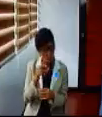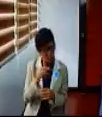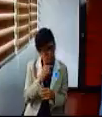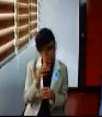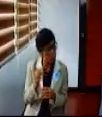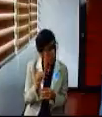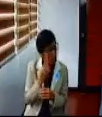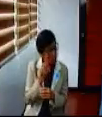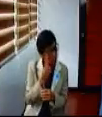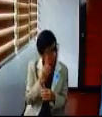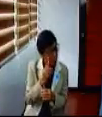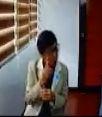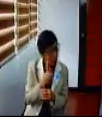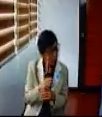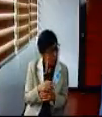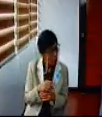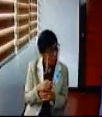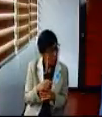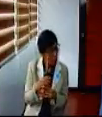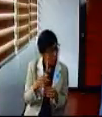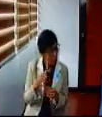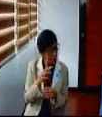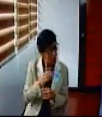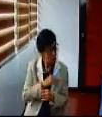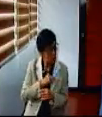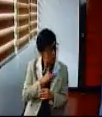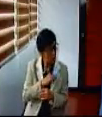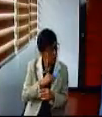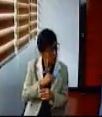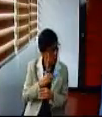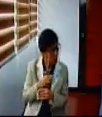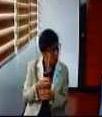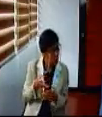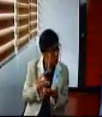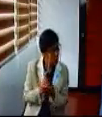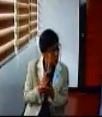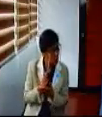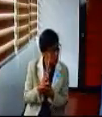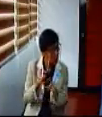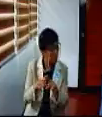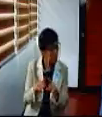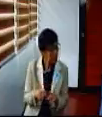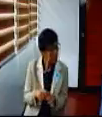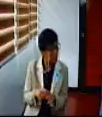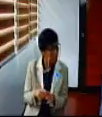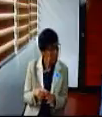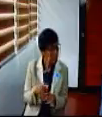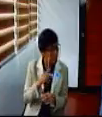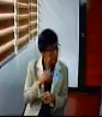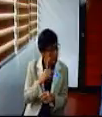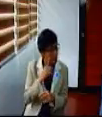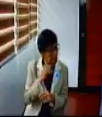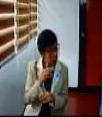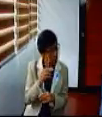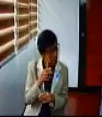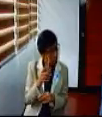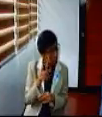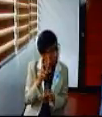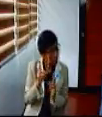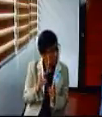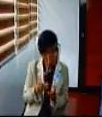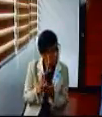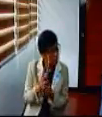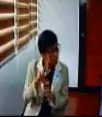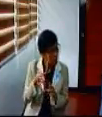looks to a moral license to operate as well. And not addressing human rights involves